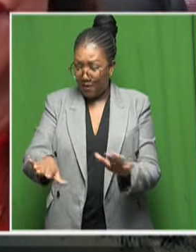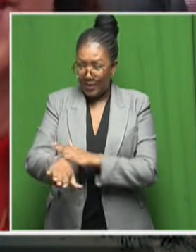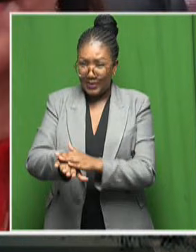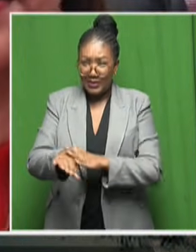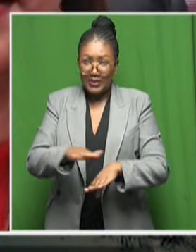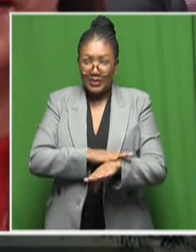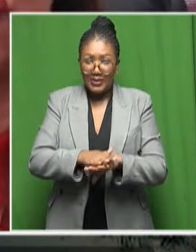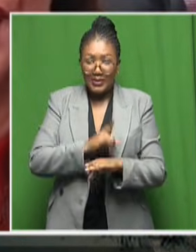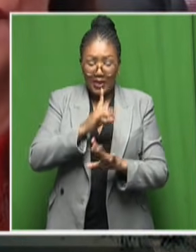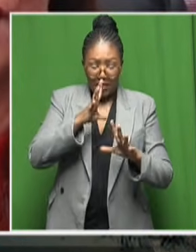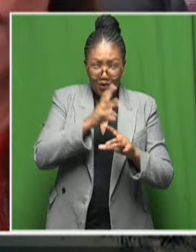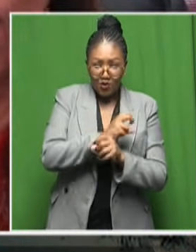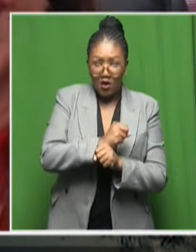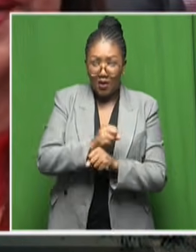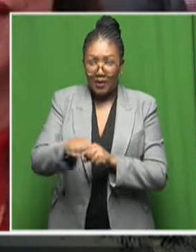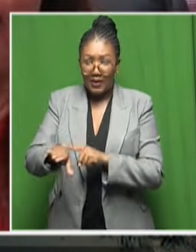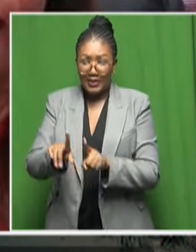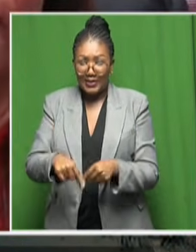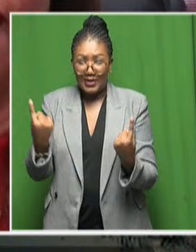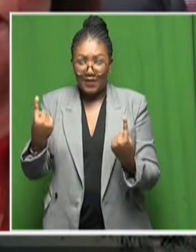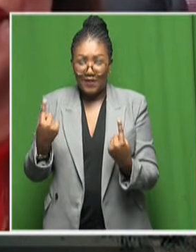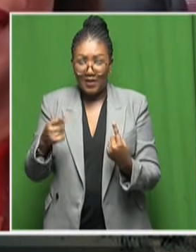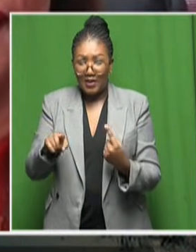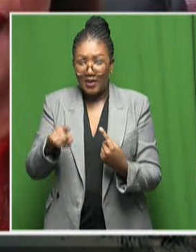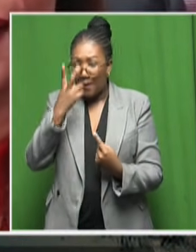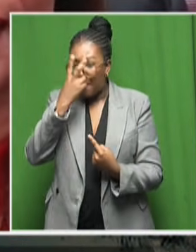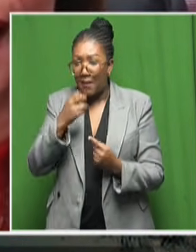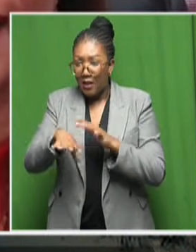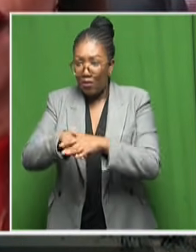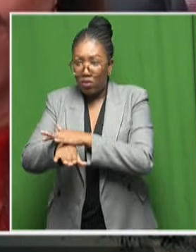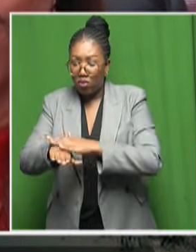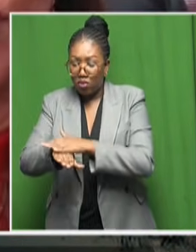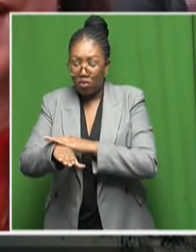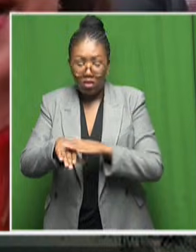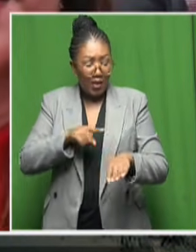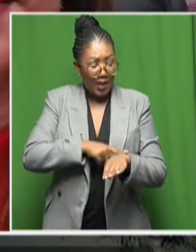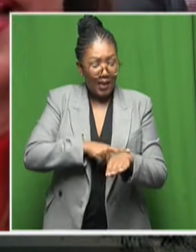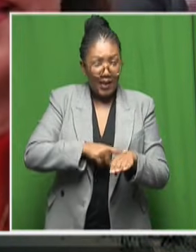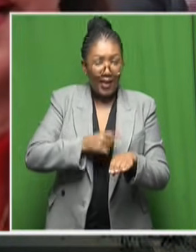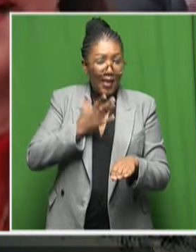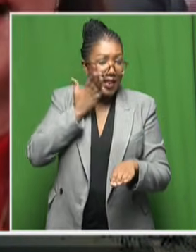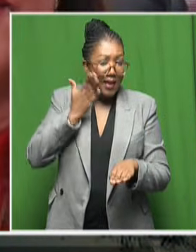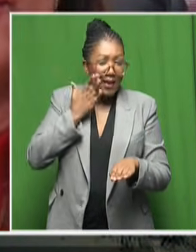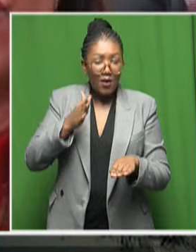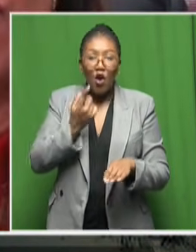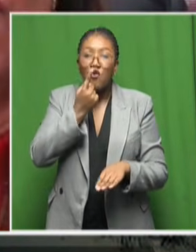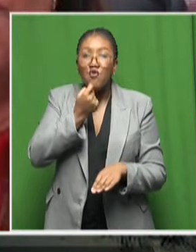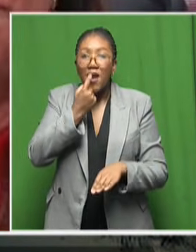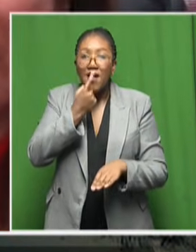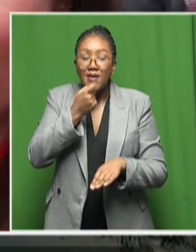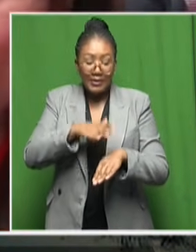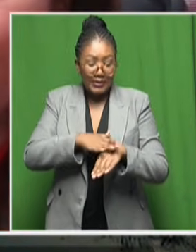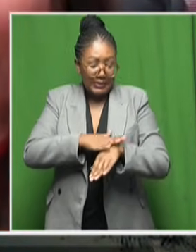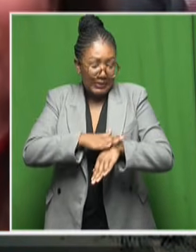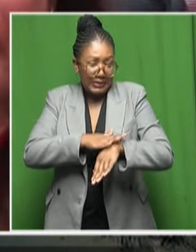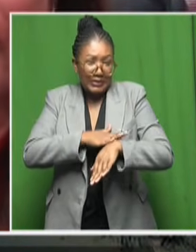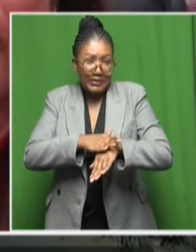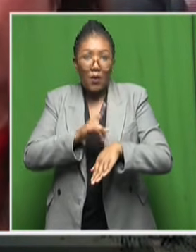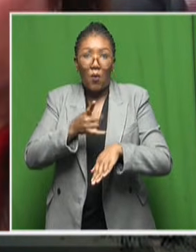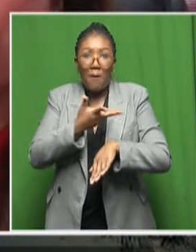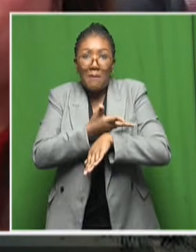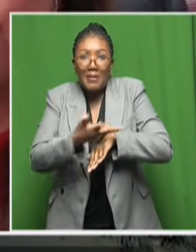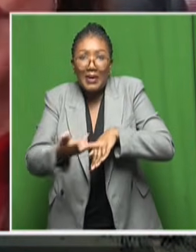the same. And if suddenly it changes, one is like bigger than the other side, or it starts reddening, or